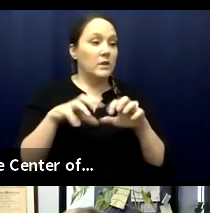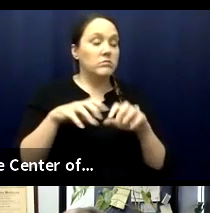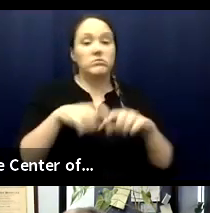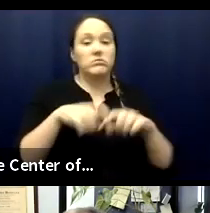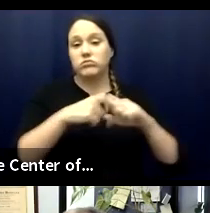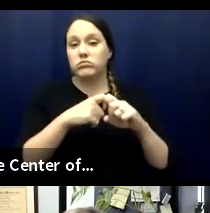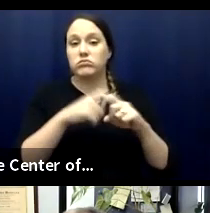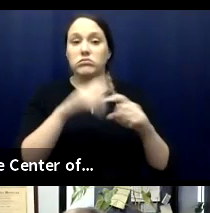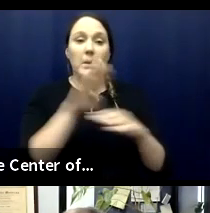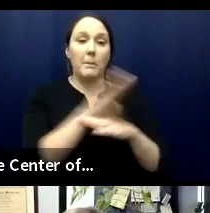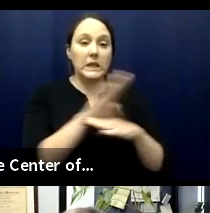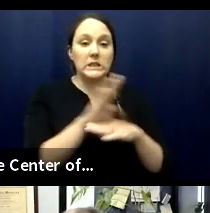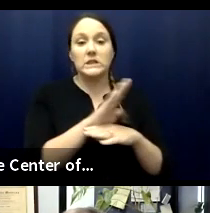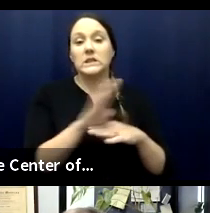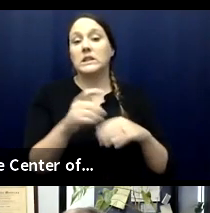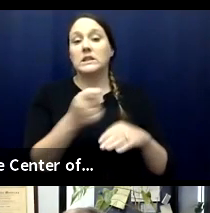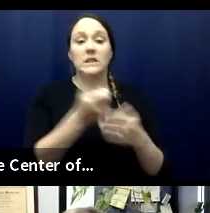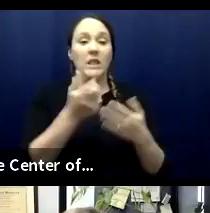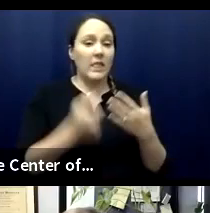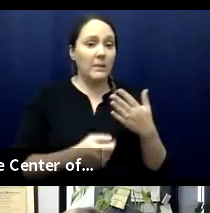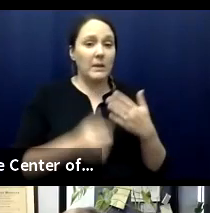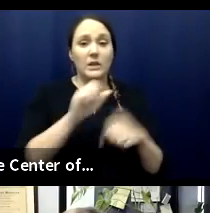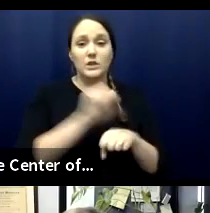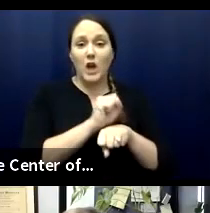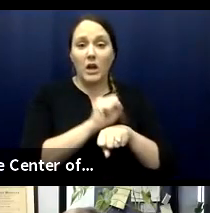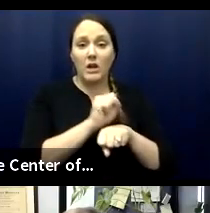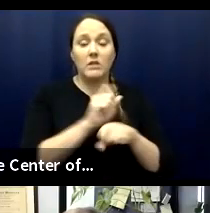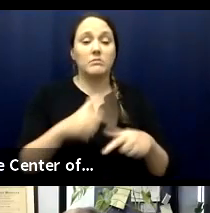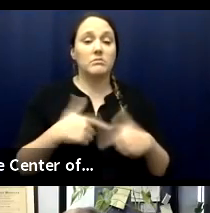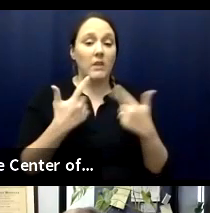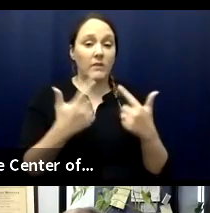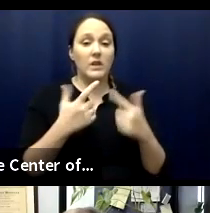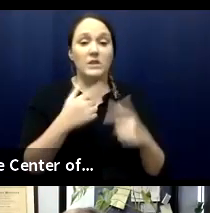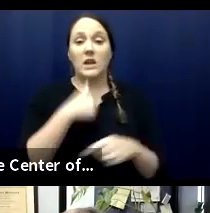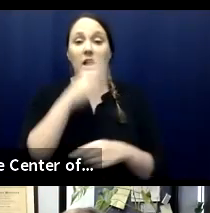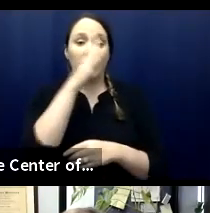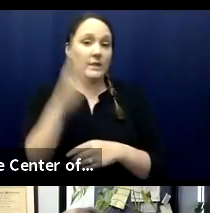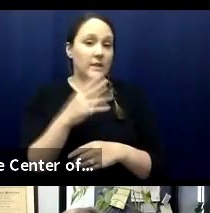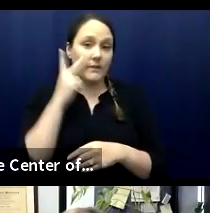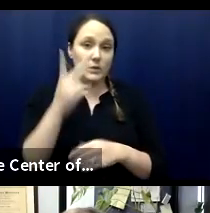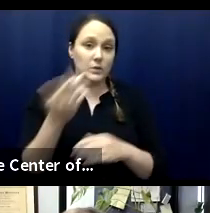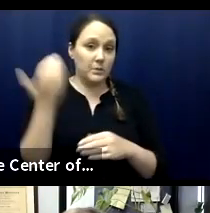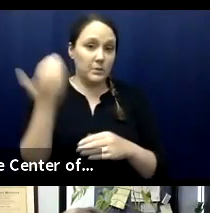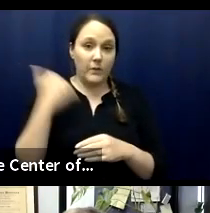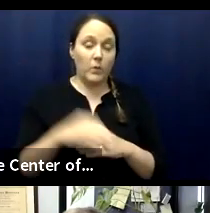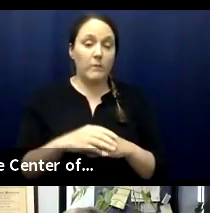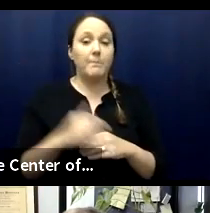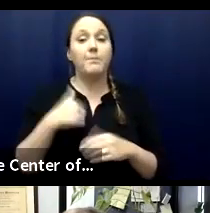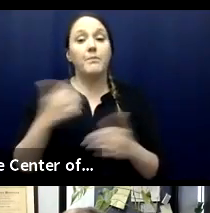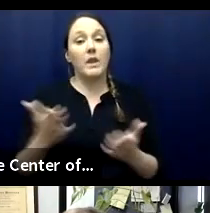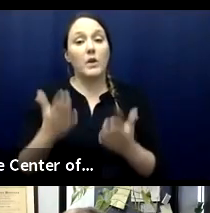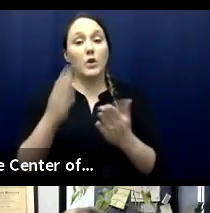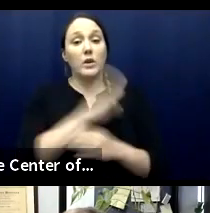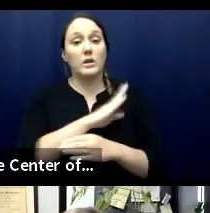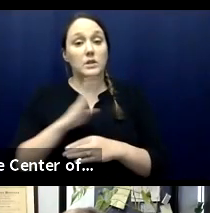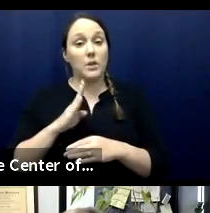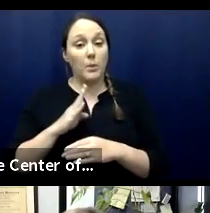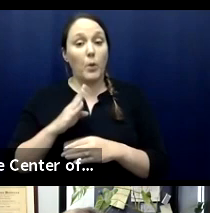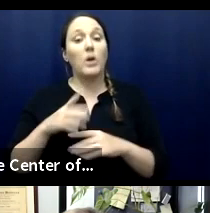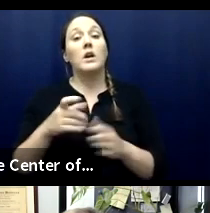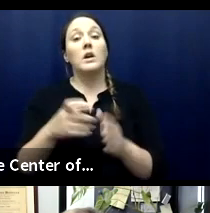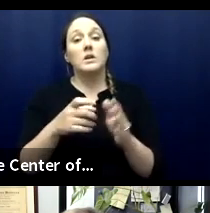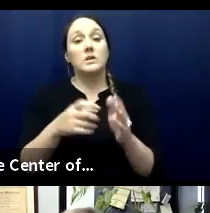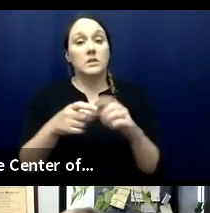businesses and eliminated jobs and livelihoods, the likes to which I have never seen before. I urge the board members to rescind